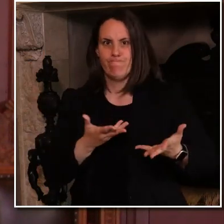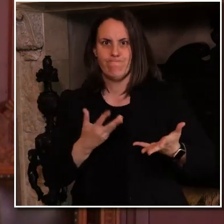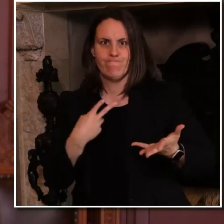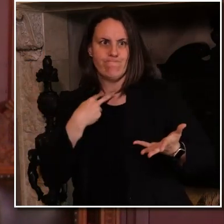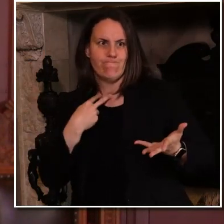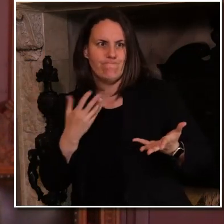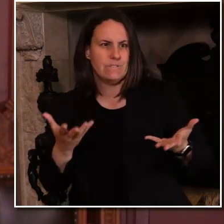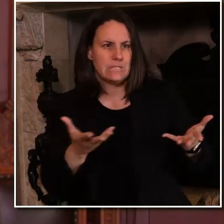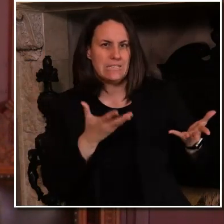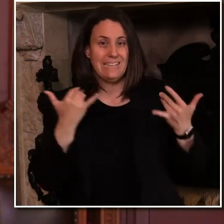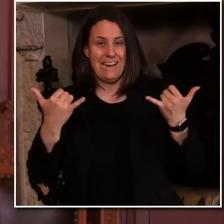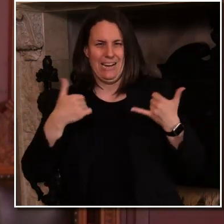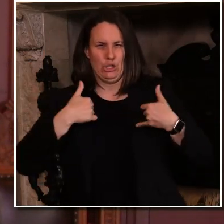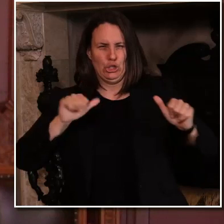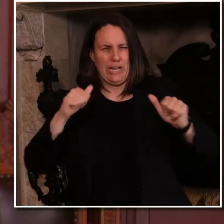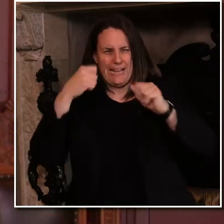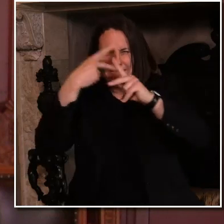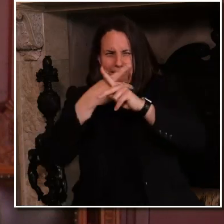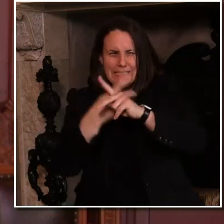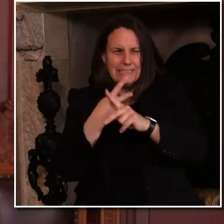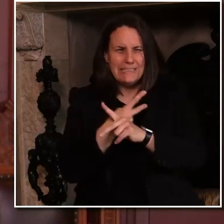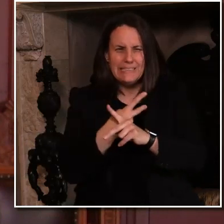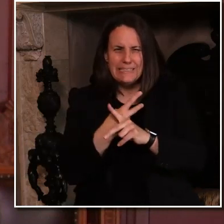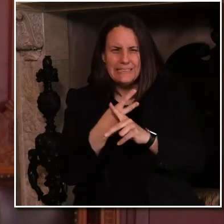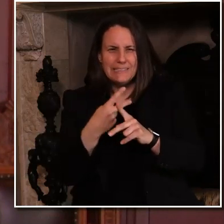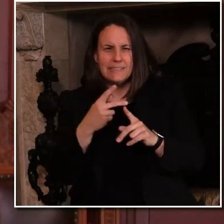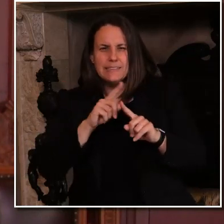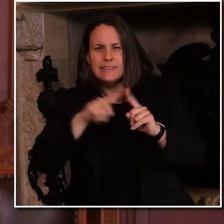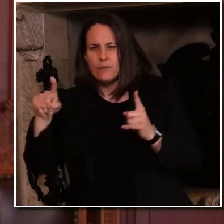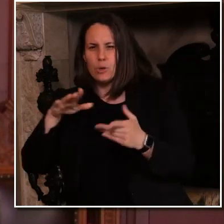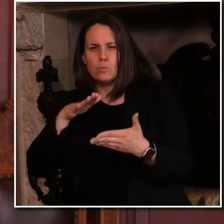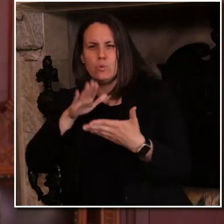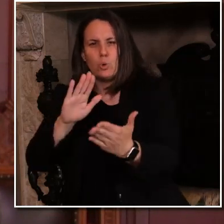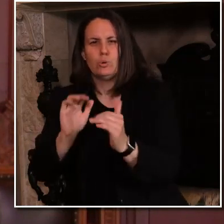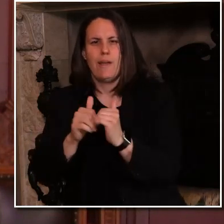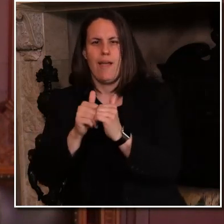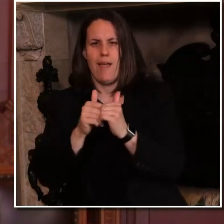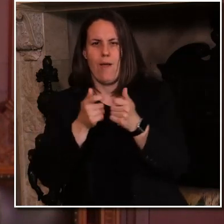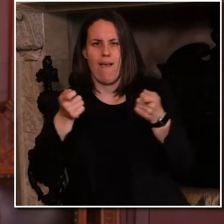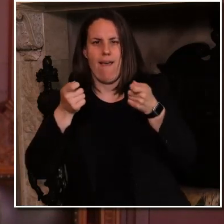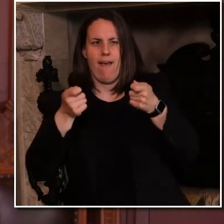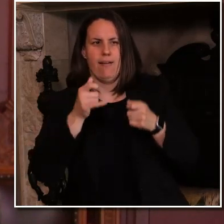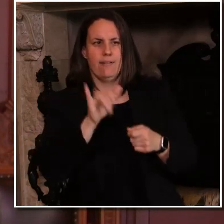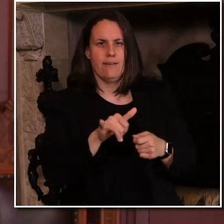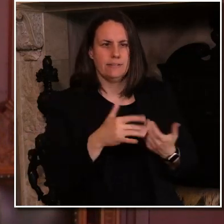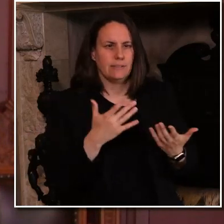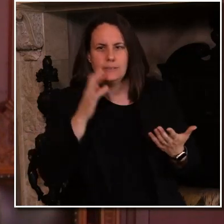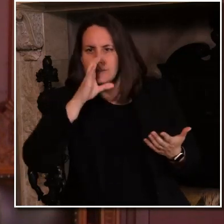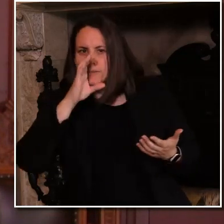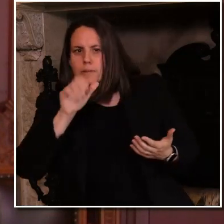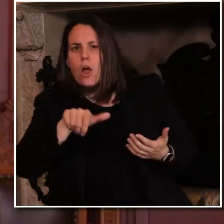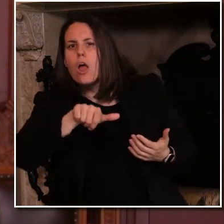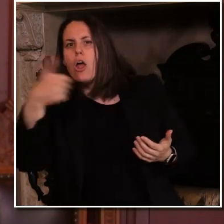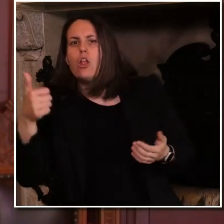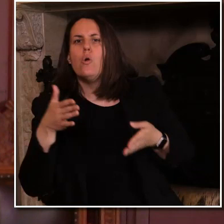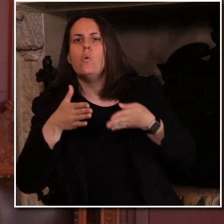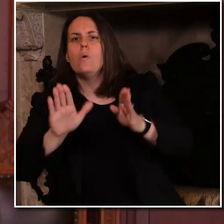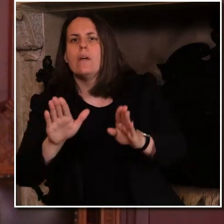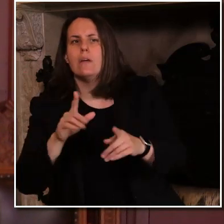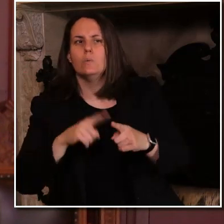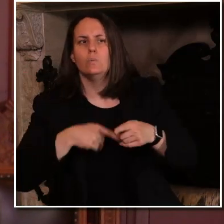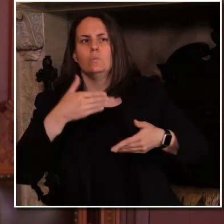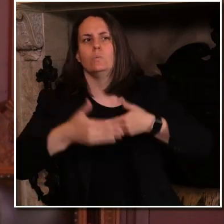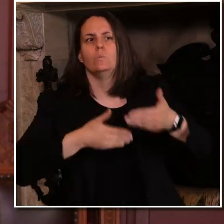processors, excuse me, and that's what they're doing 24/7, to find processors that can take